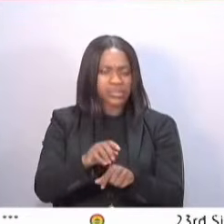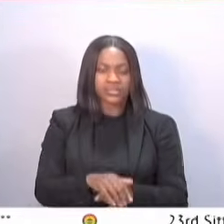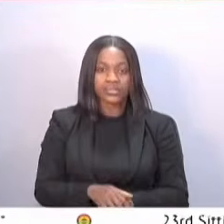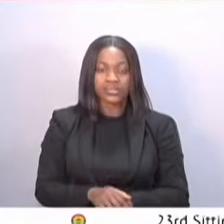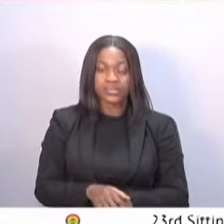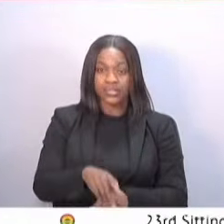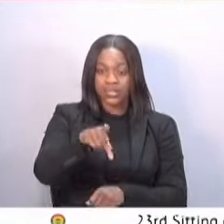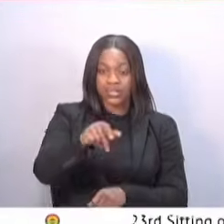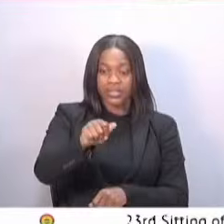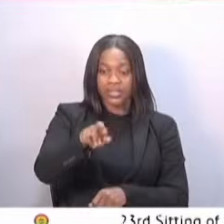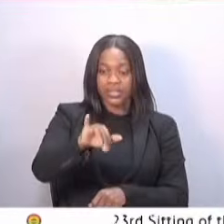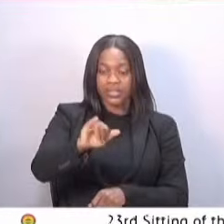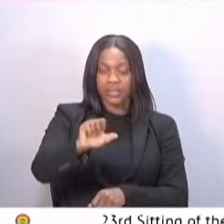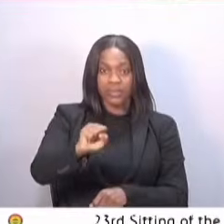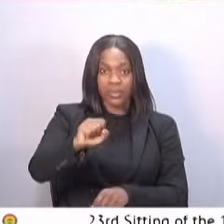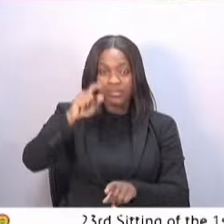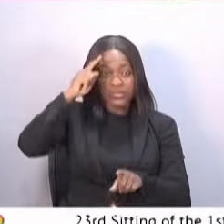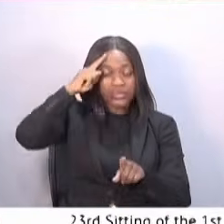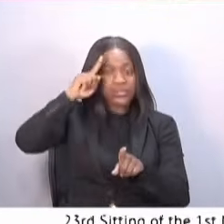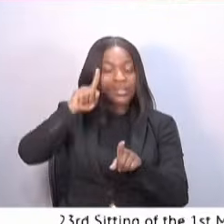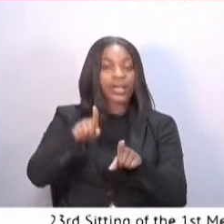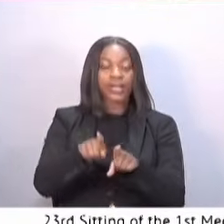Paris Agreement